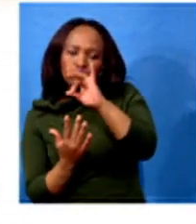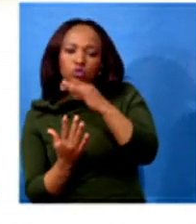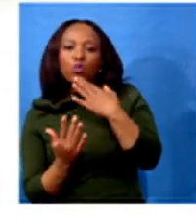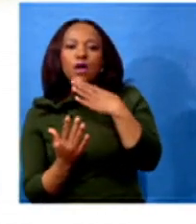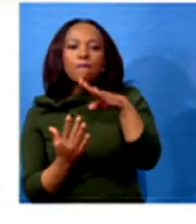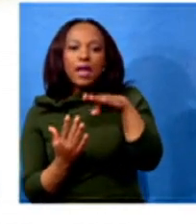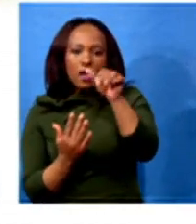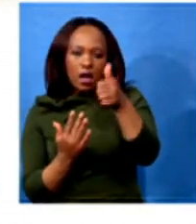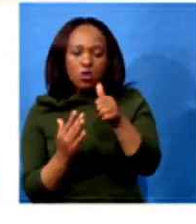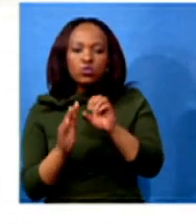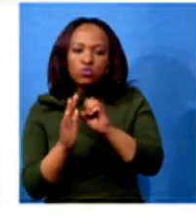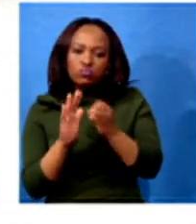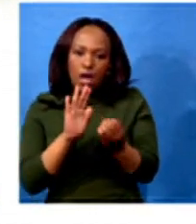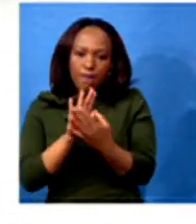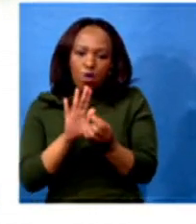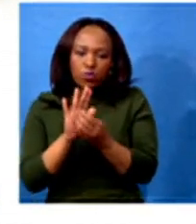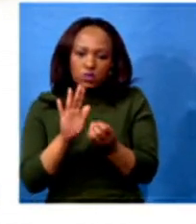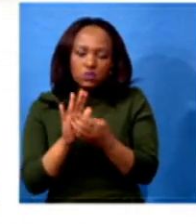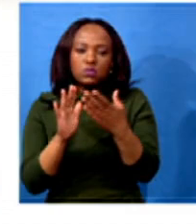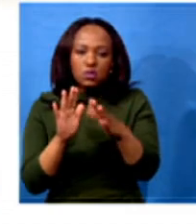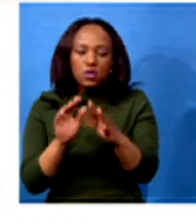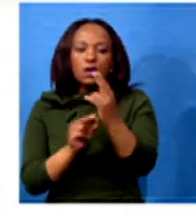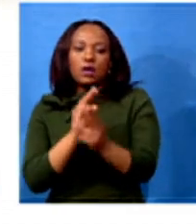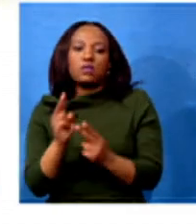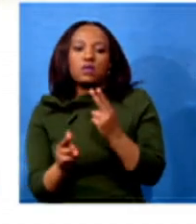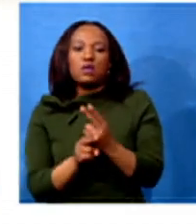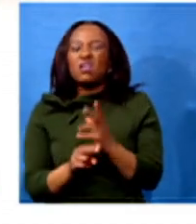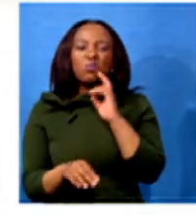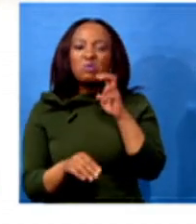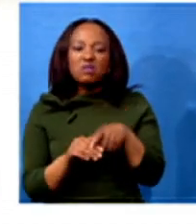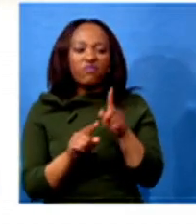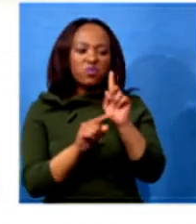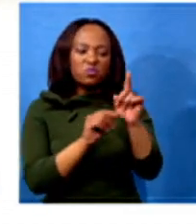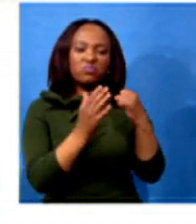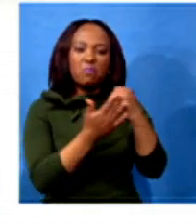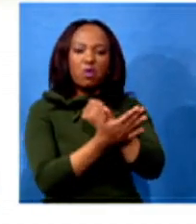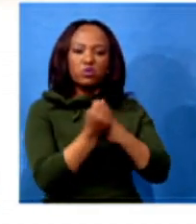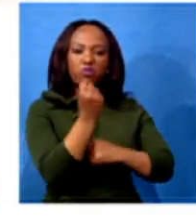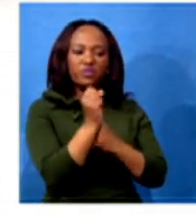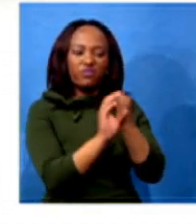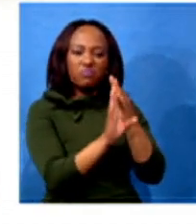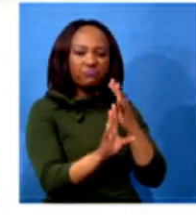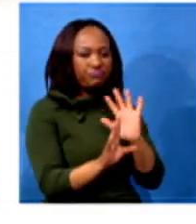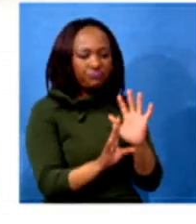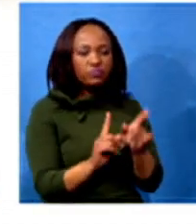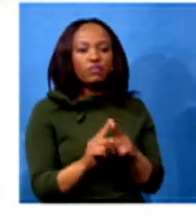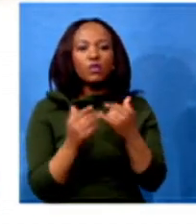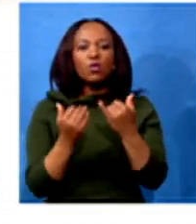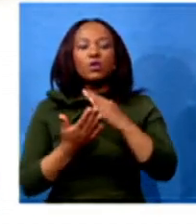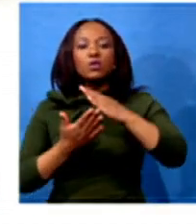account again so that we can make sure that you don't have to go and queue at the post office. And we know that other people will not